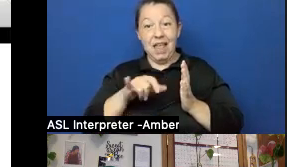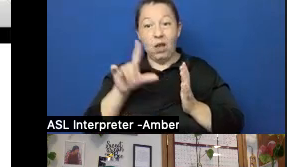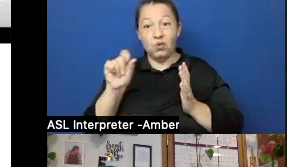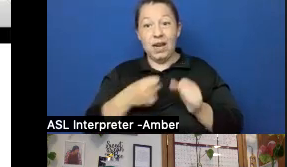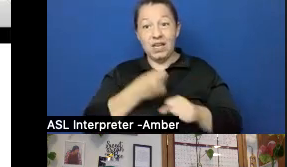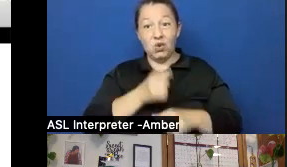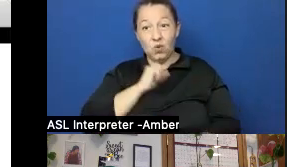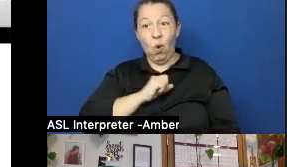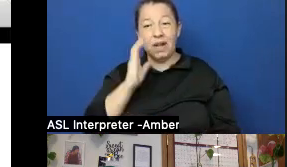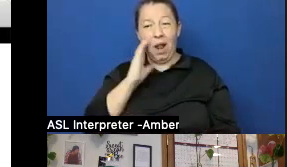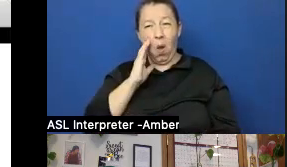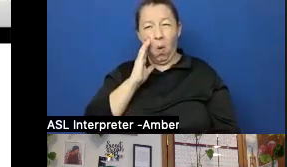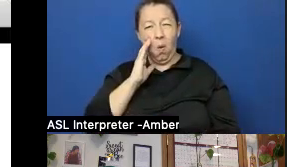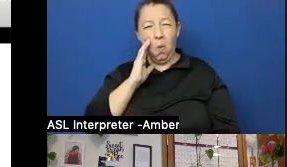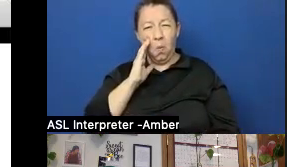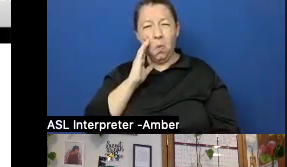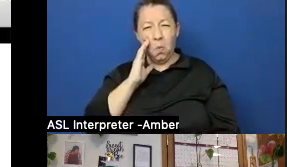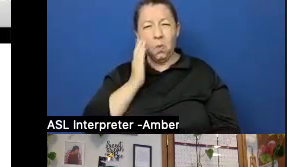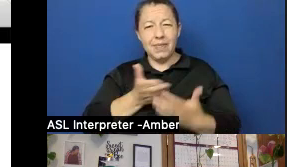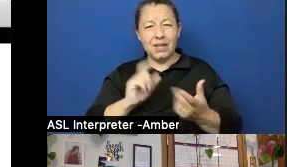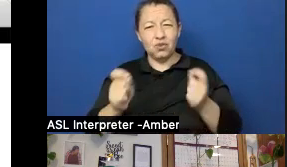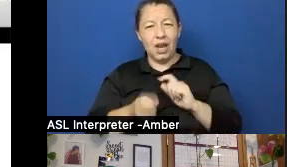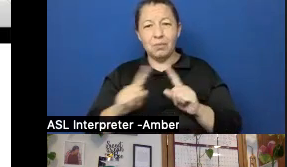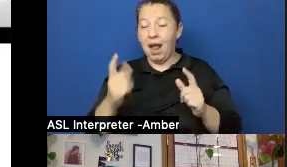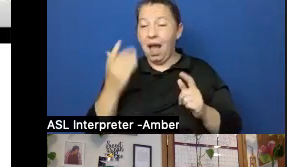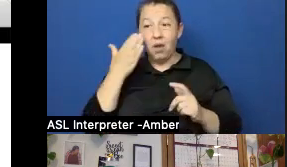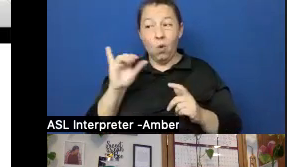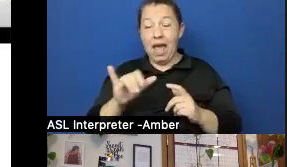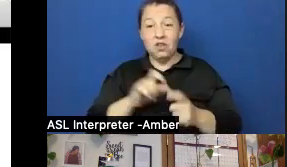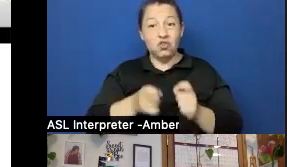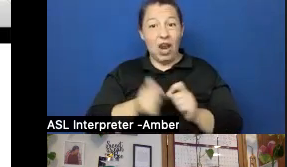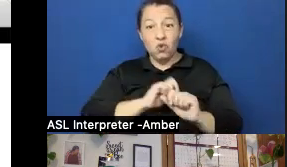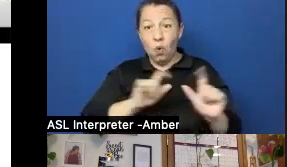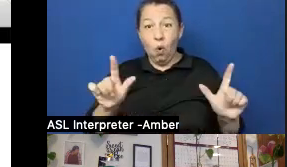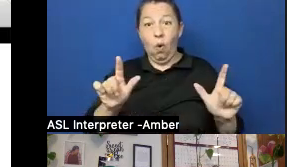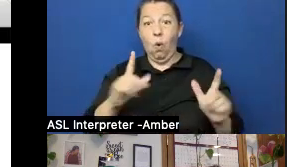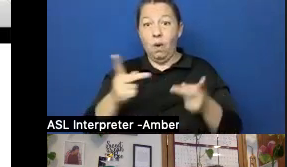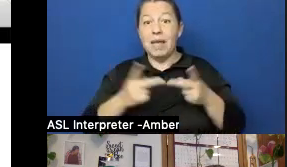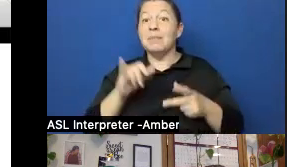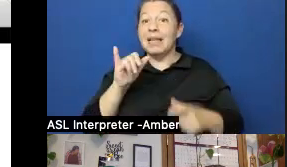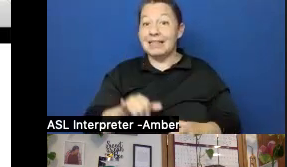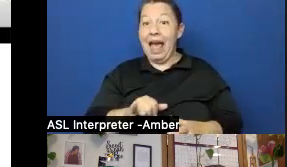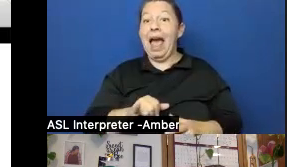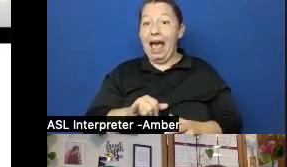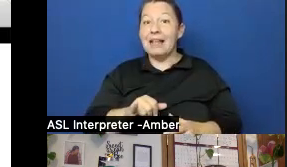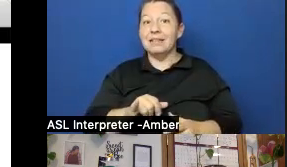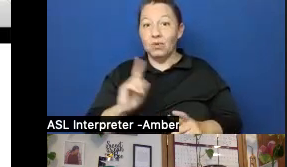things are changing, but like I said, I don't know that is changed everywhere, but this is where we can get into